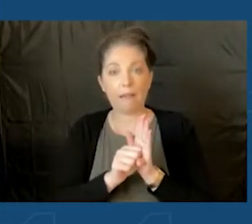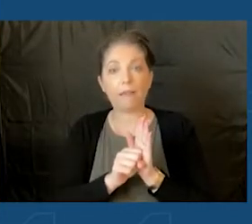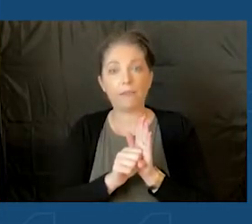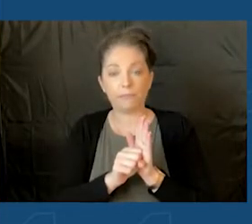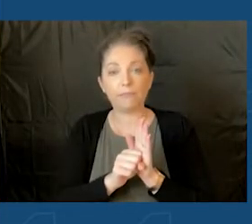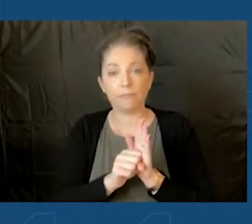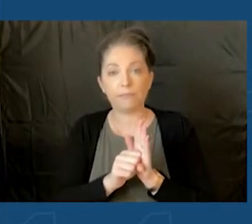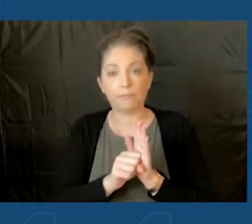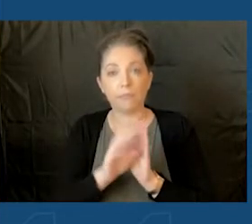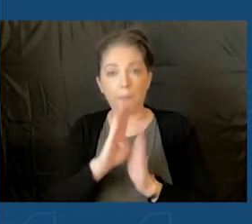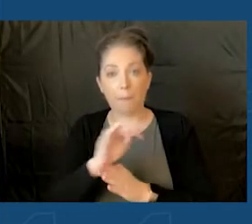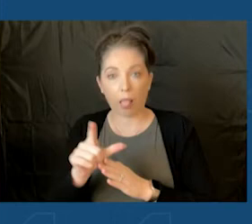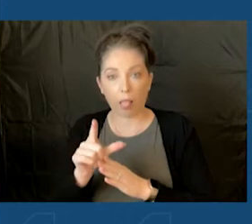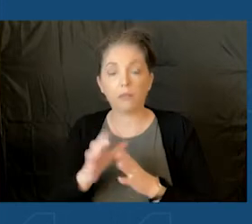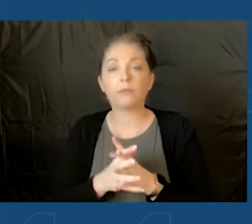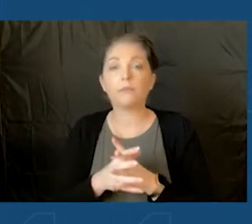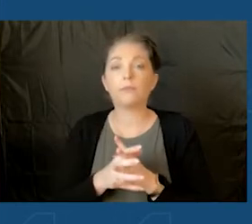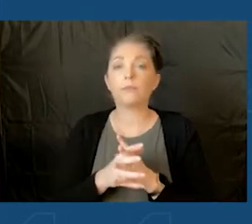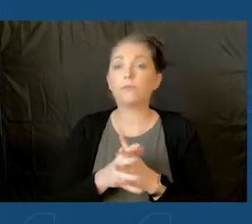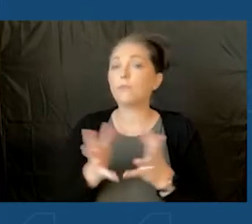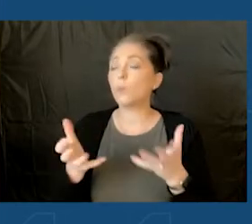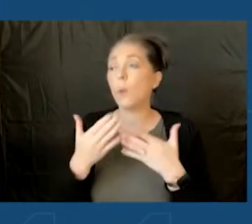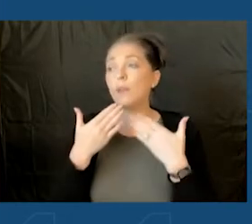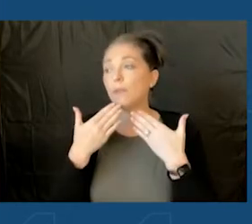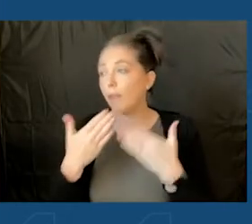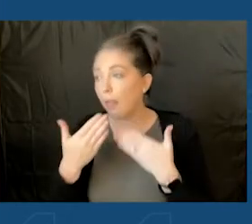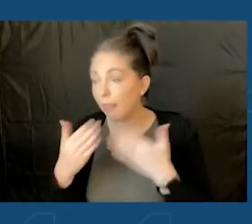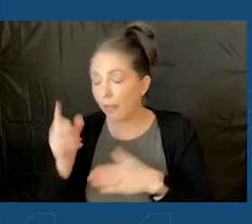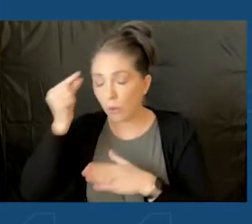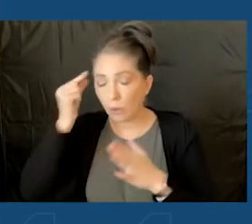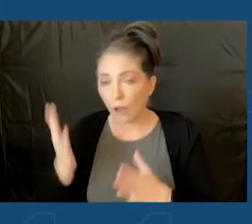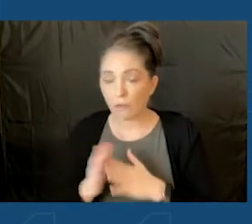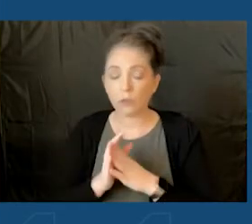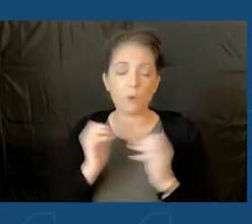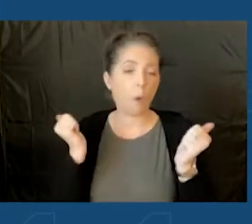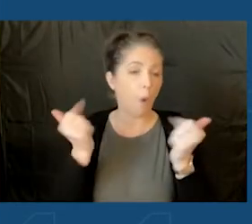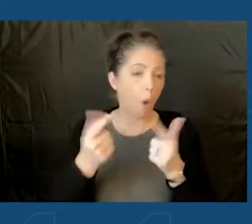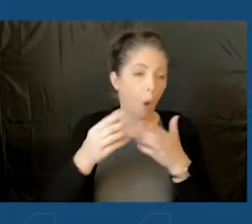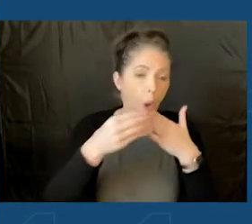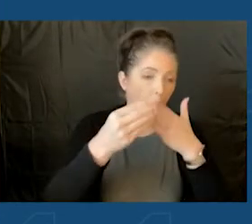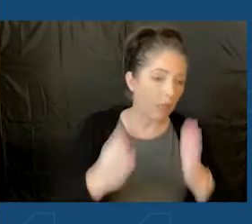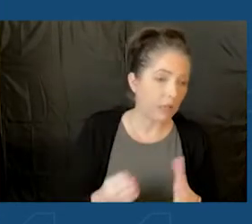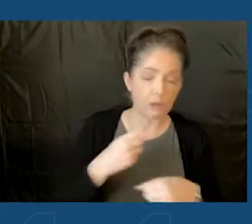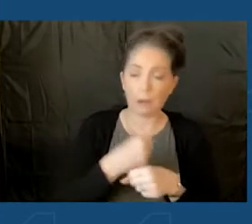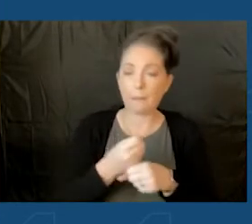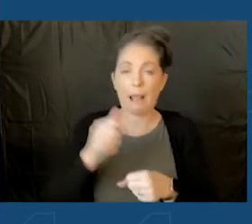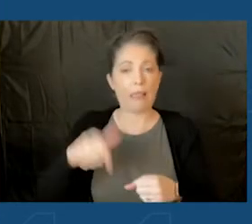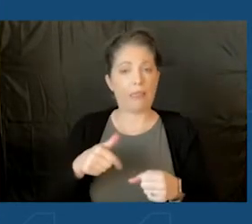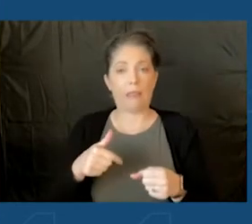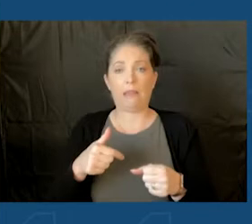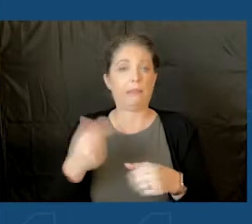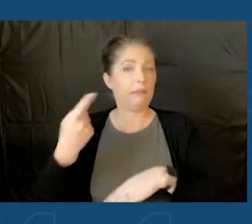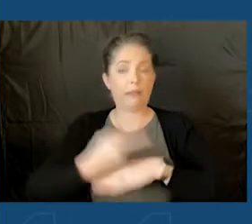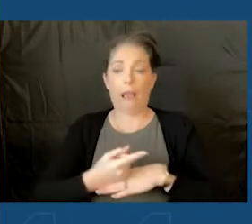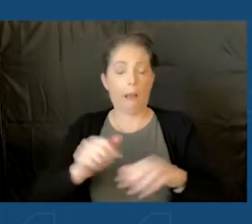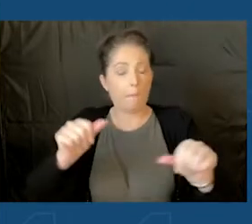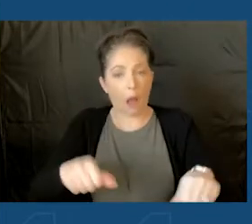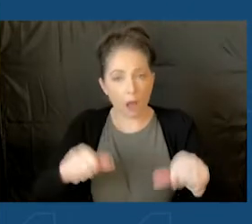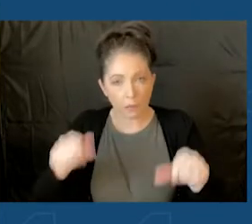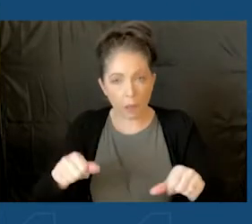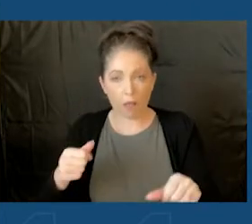just close by saying I'm deeply grateful to you, Governor, and to all the leaders who have made this day possible. We're going to protect